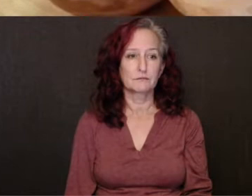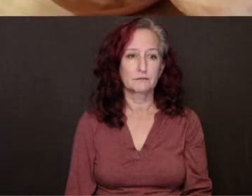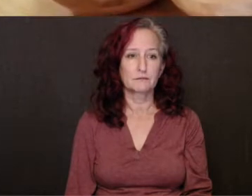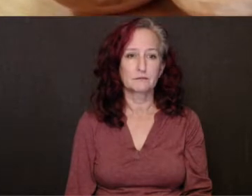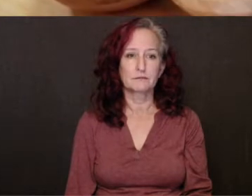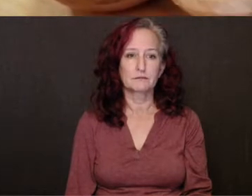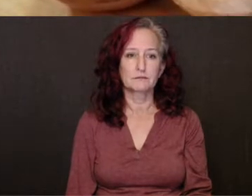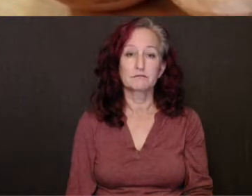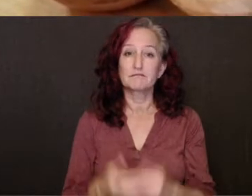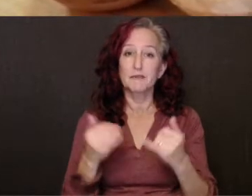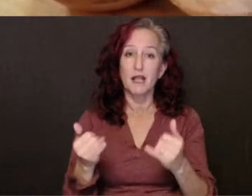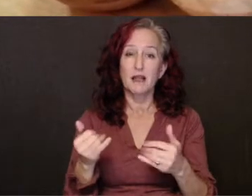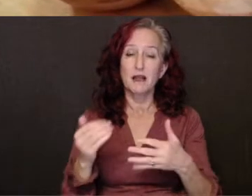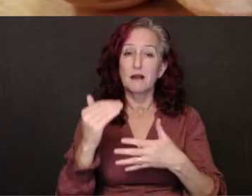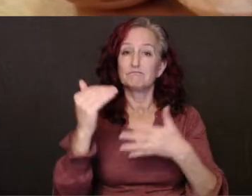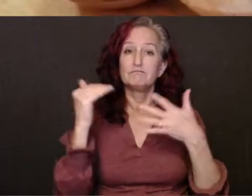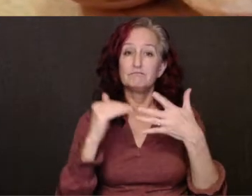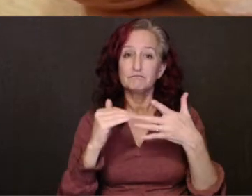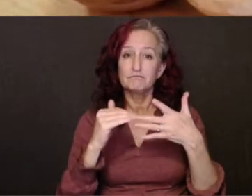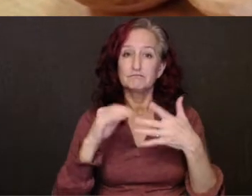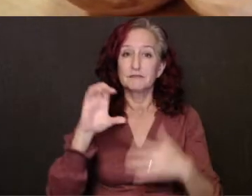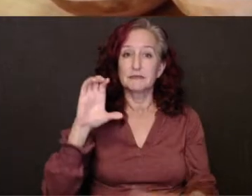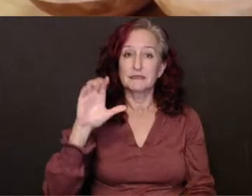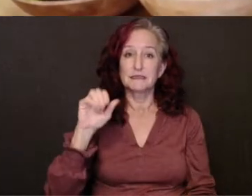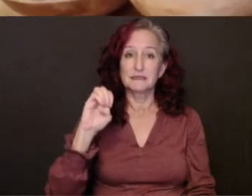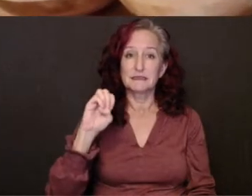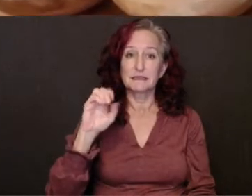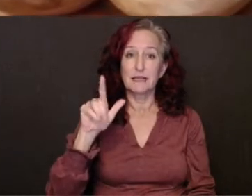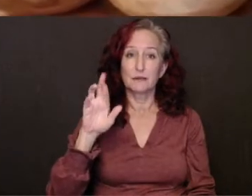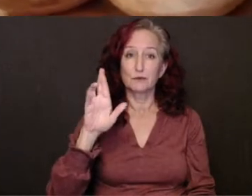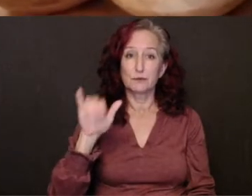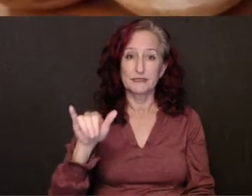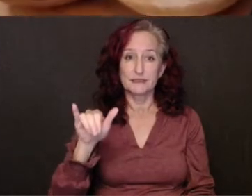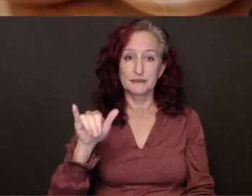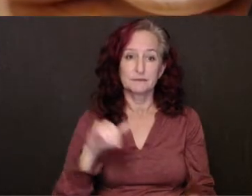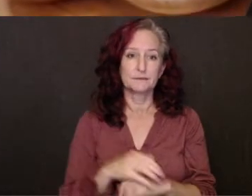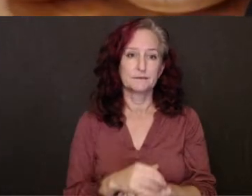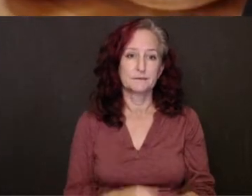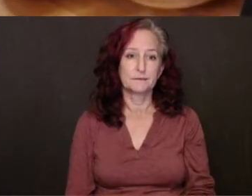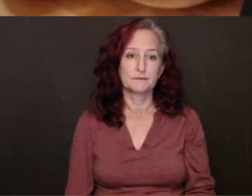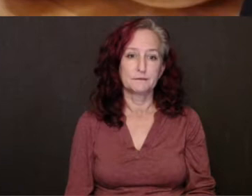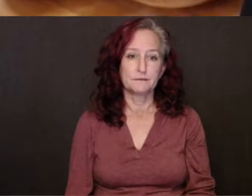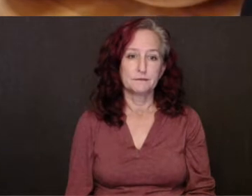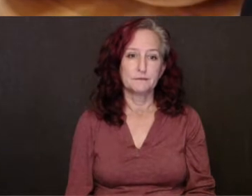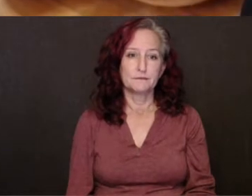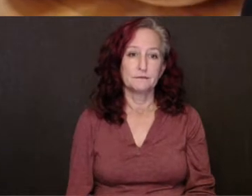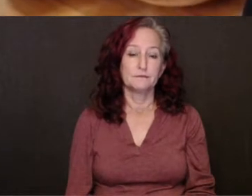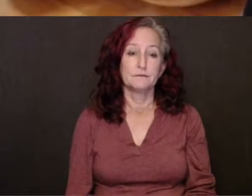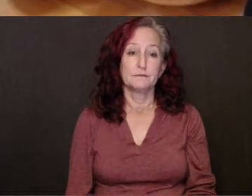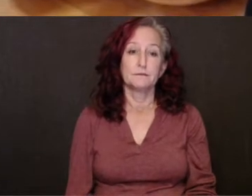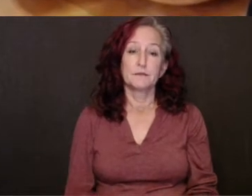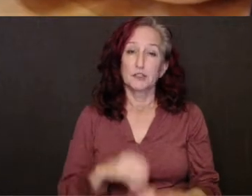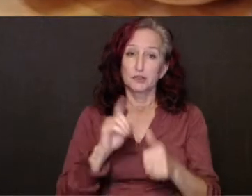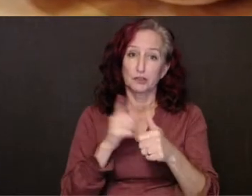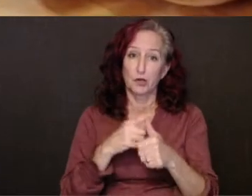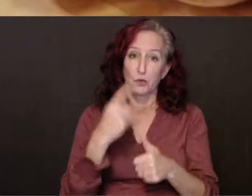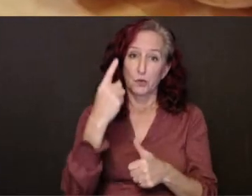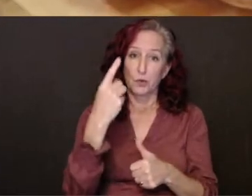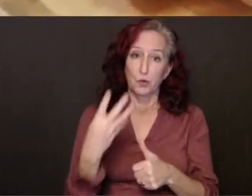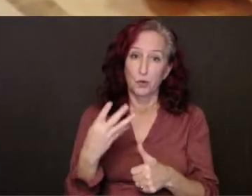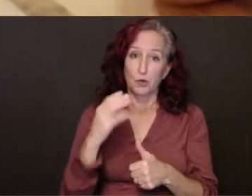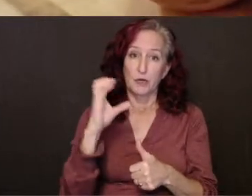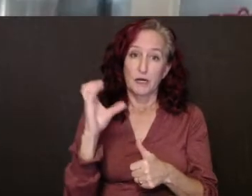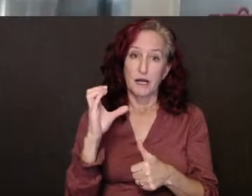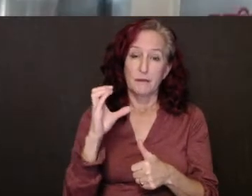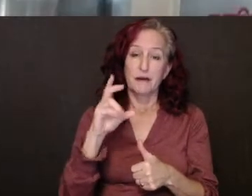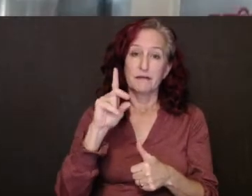And then what I'm going to reach over here at the same time, I'm going to stir it. Stir is a must. And then I'm going